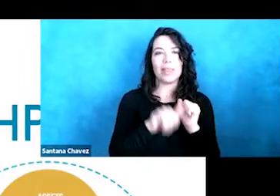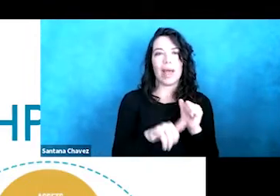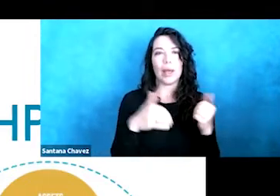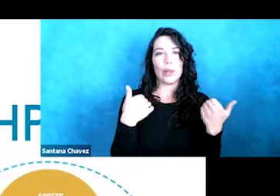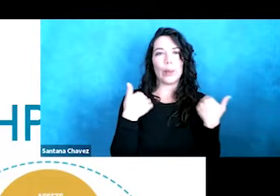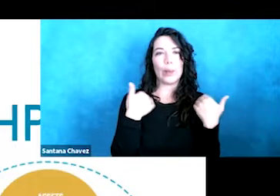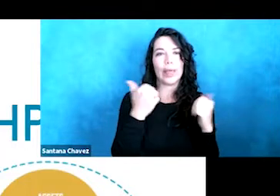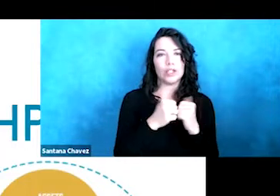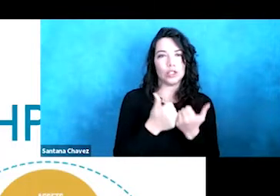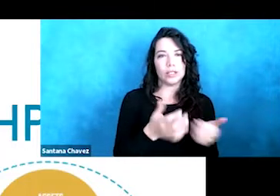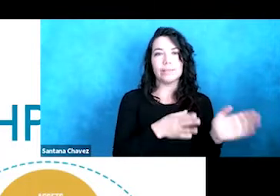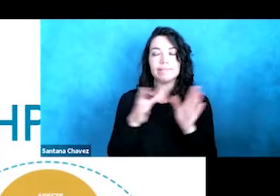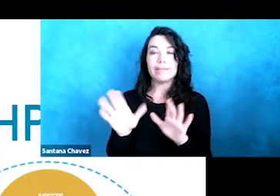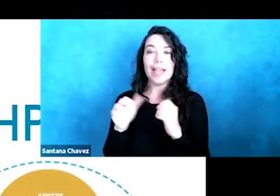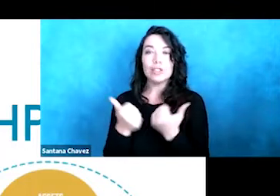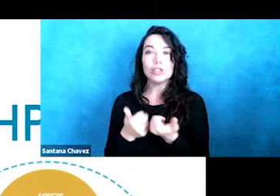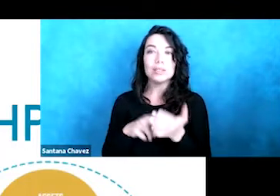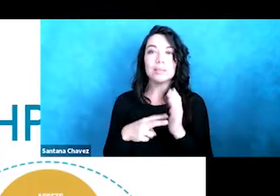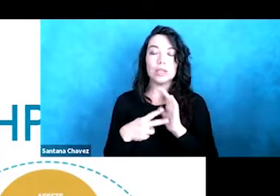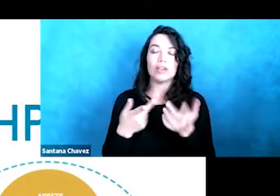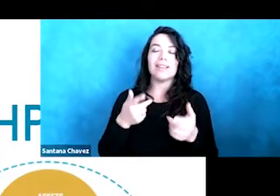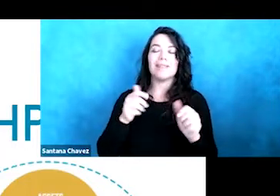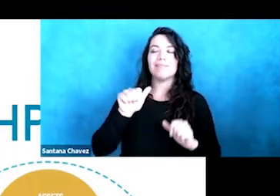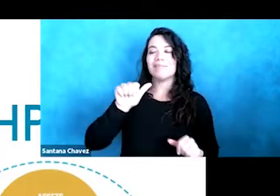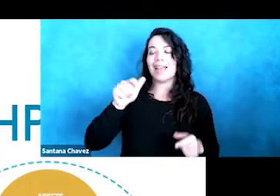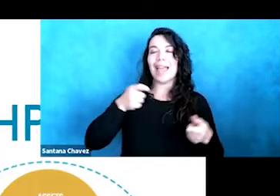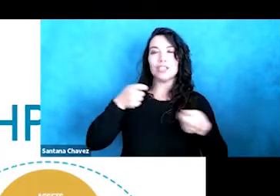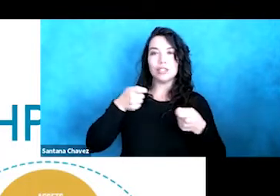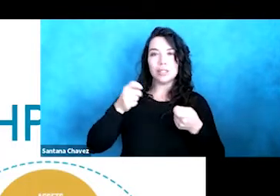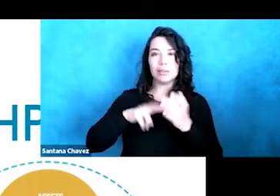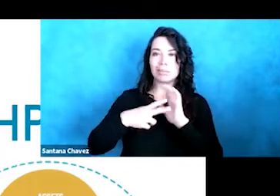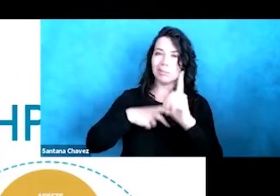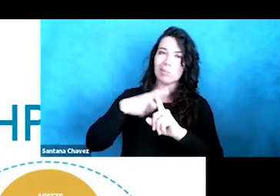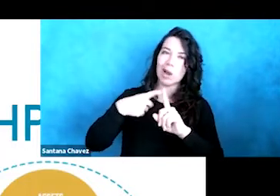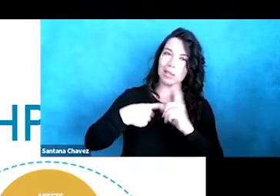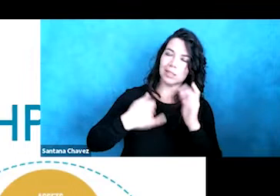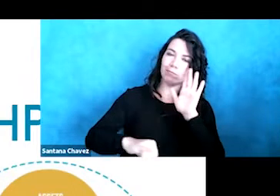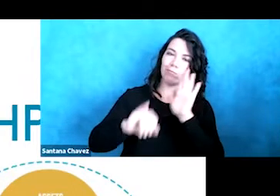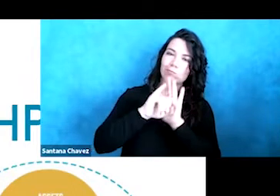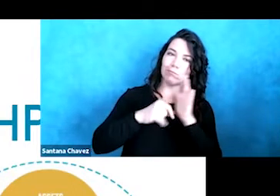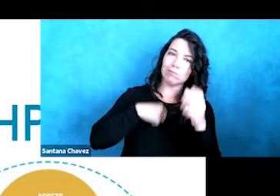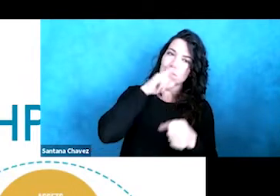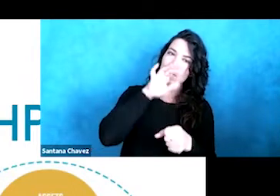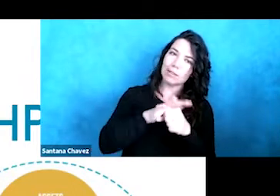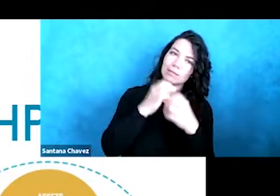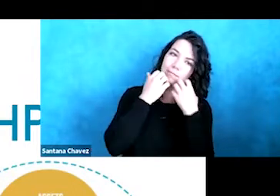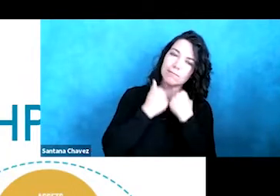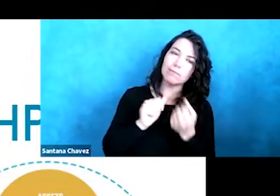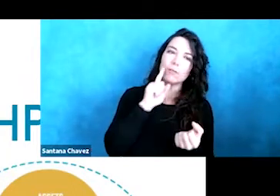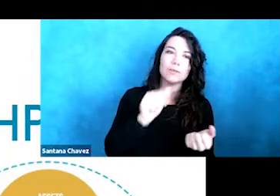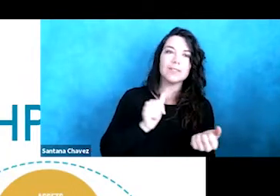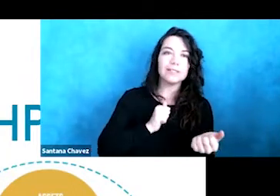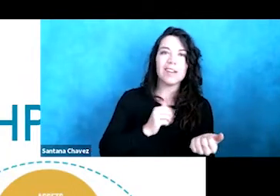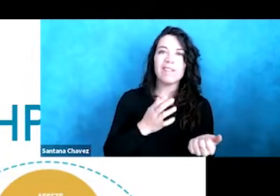Agency includes positive identity, you know, the beliefs and values that you hold about yourself and your future, and self-efficacy,